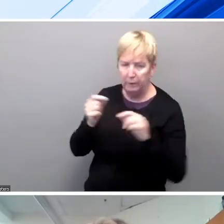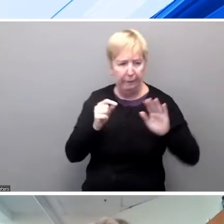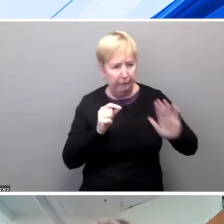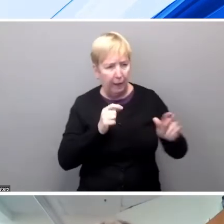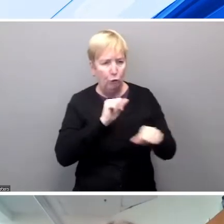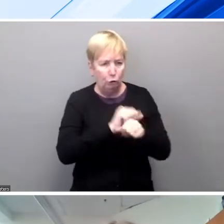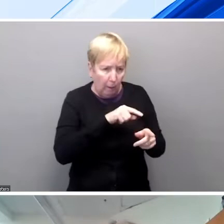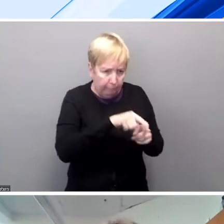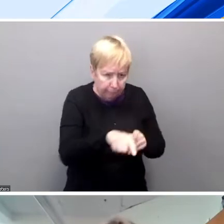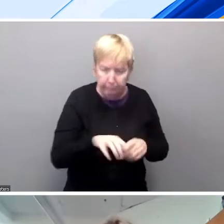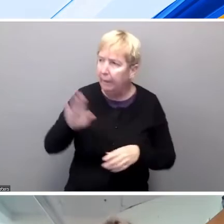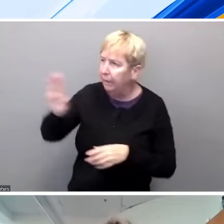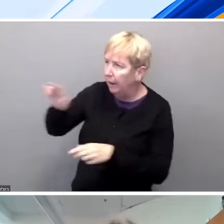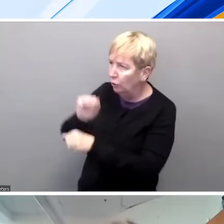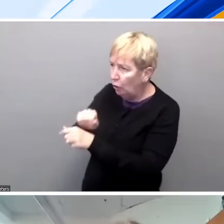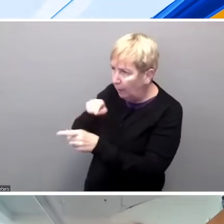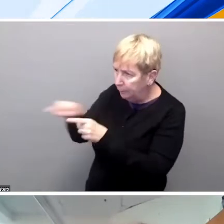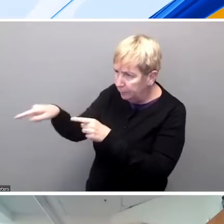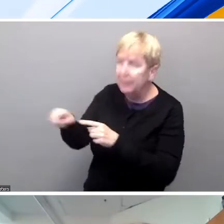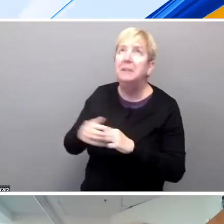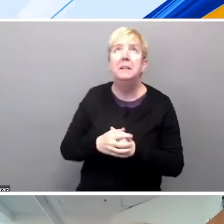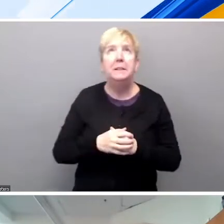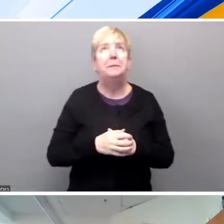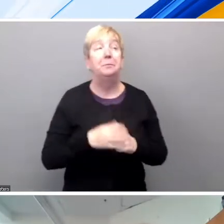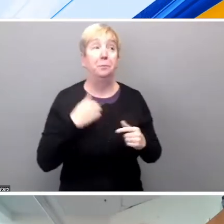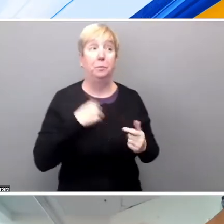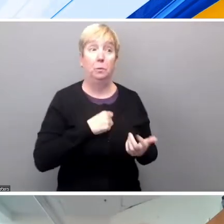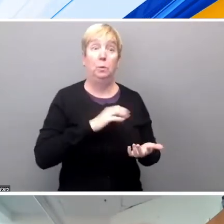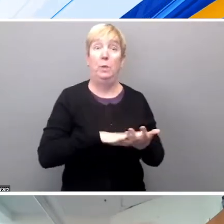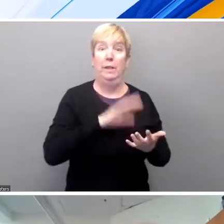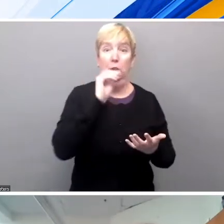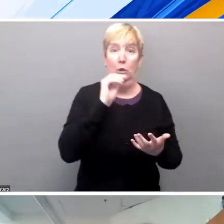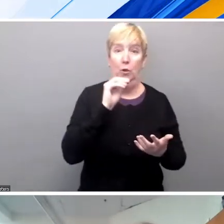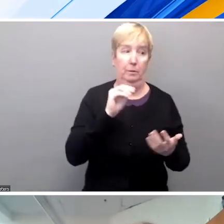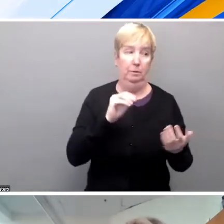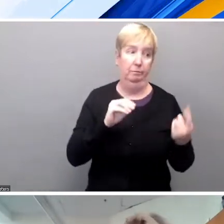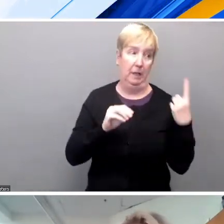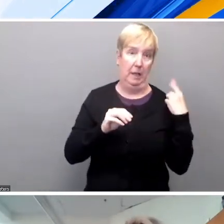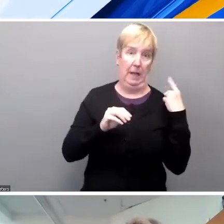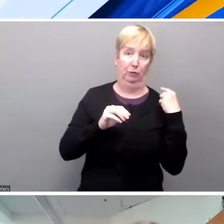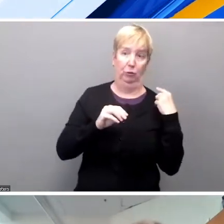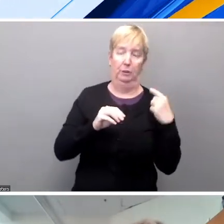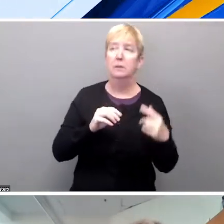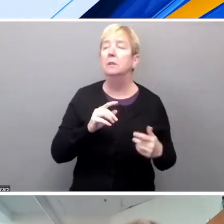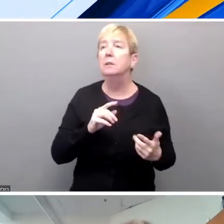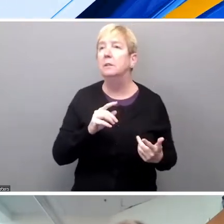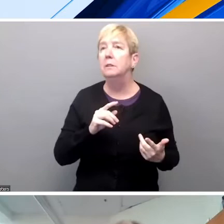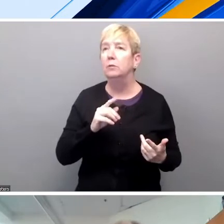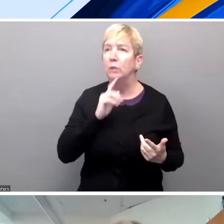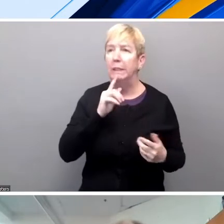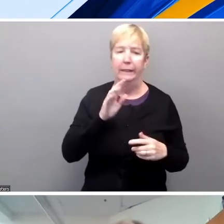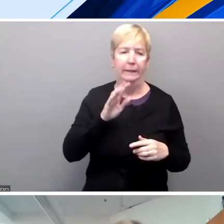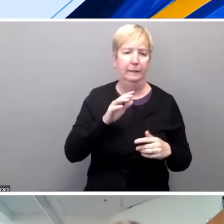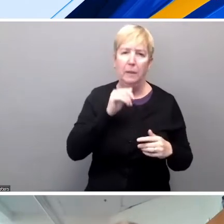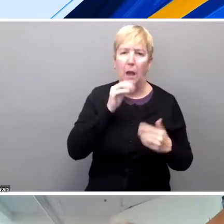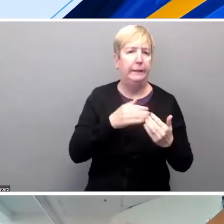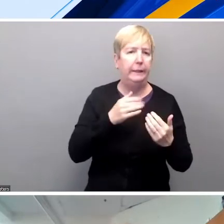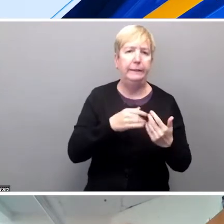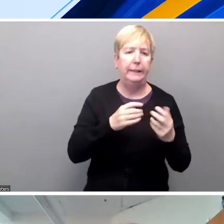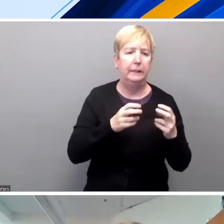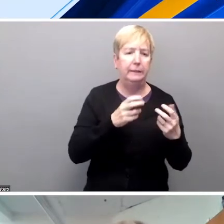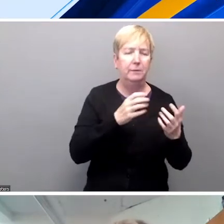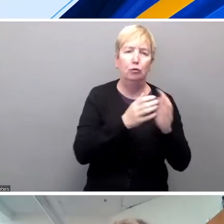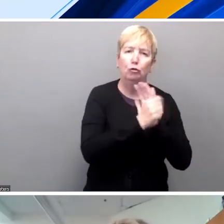the first time through that these folks weren't transferable. Second time through, I think in December, the first time we